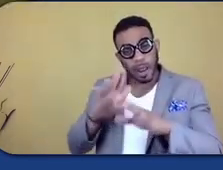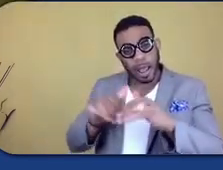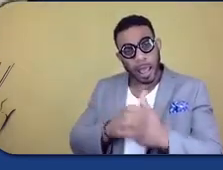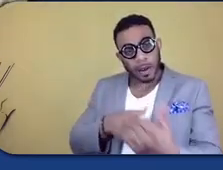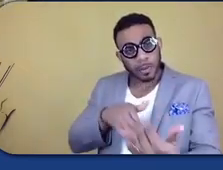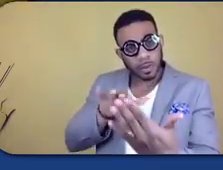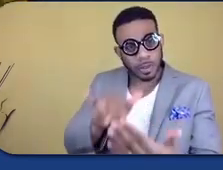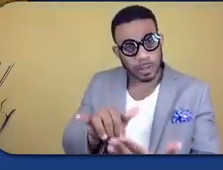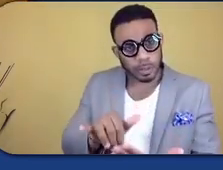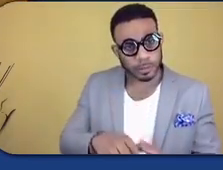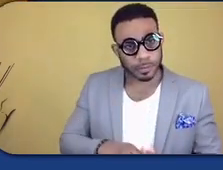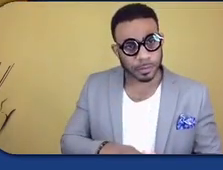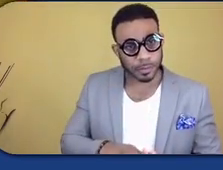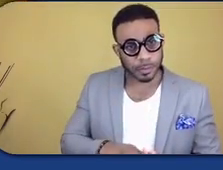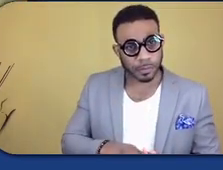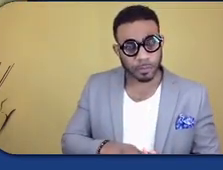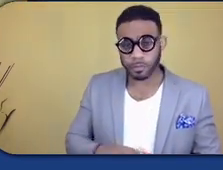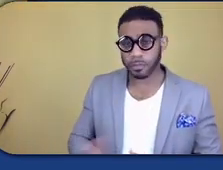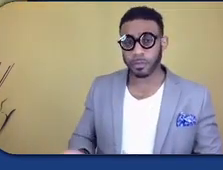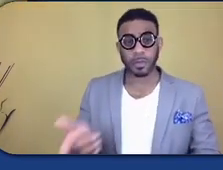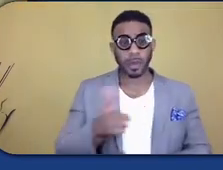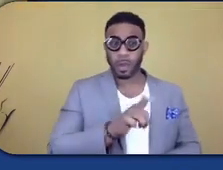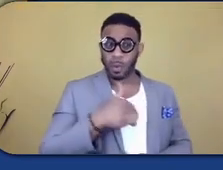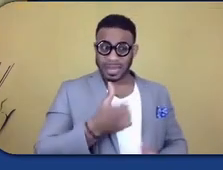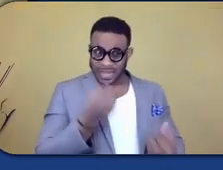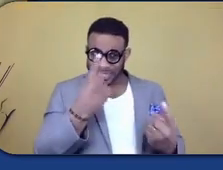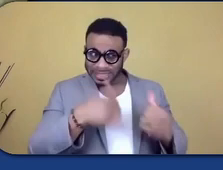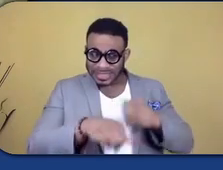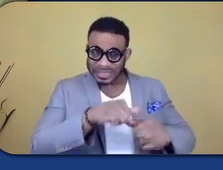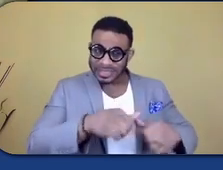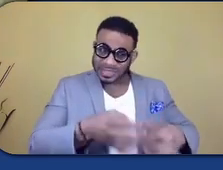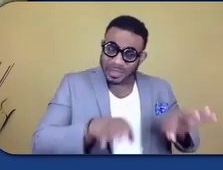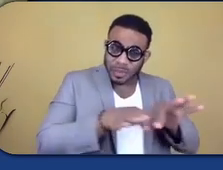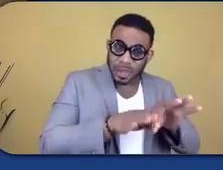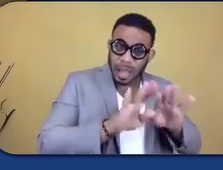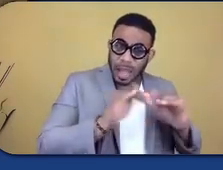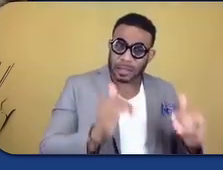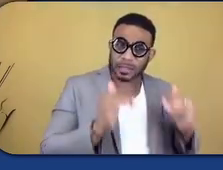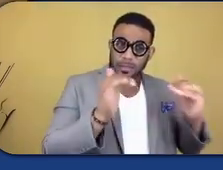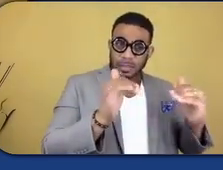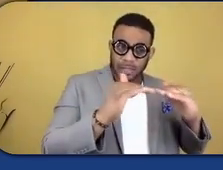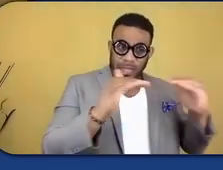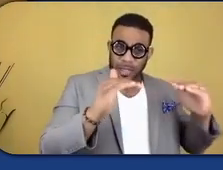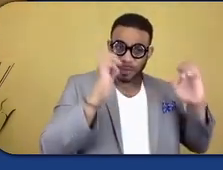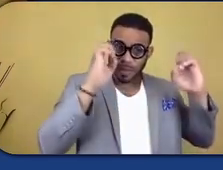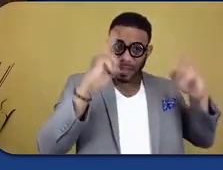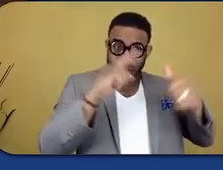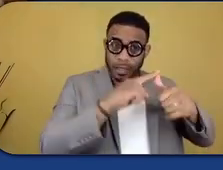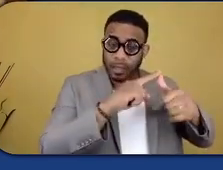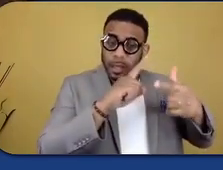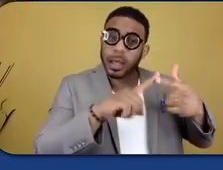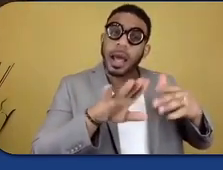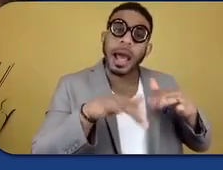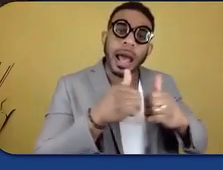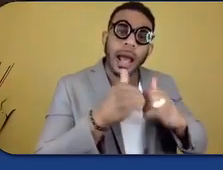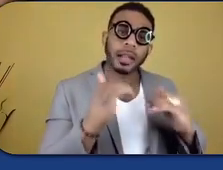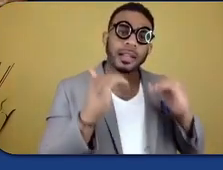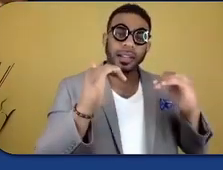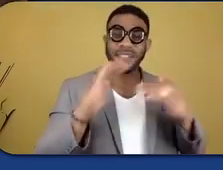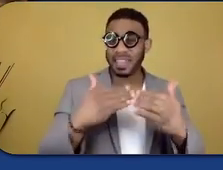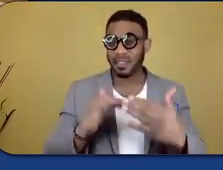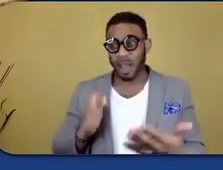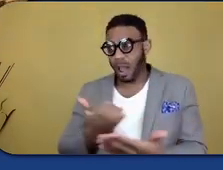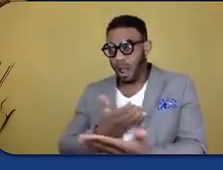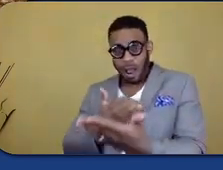to understand each other in terms of how to lift up the level of education and how to lift up even our